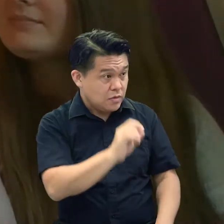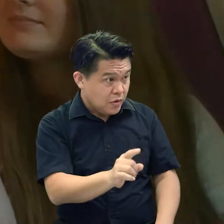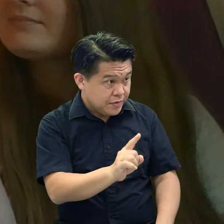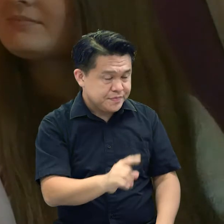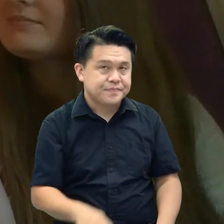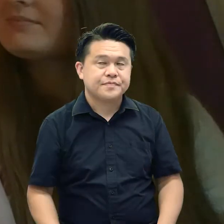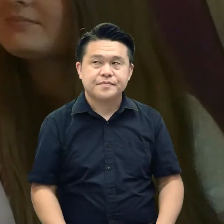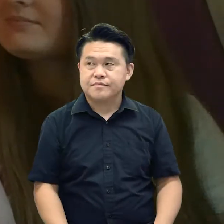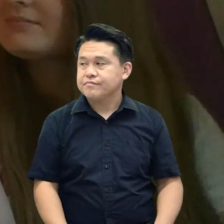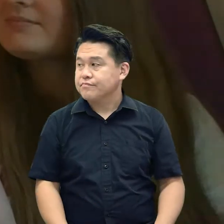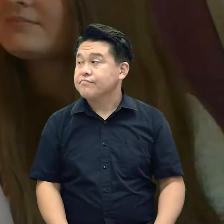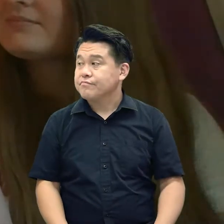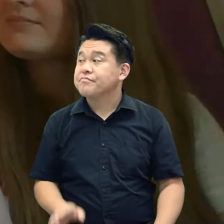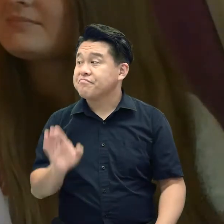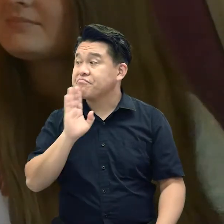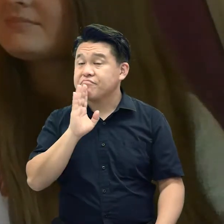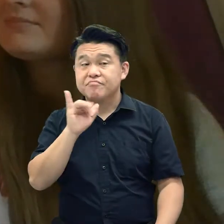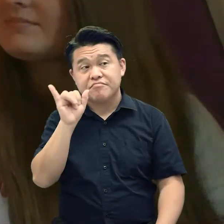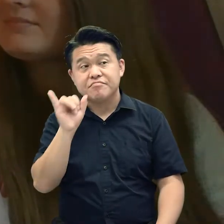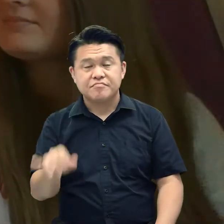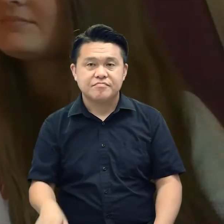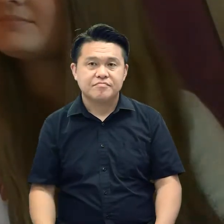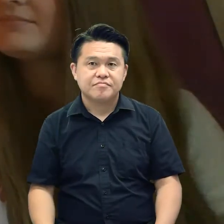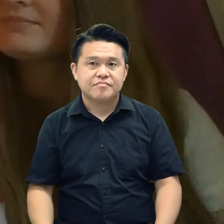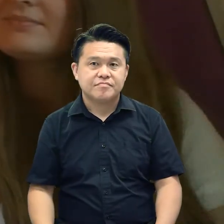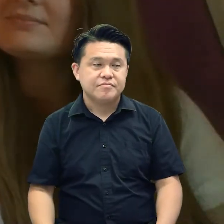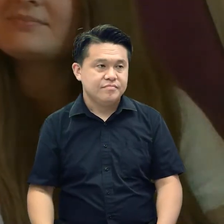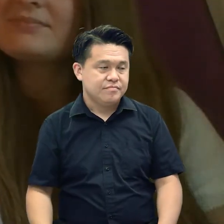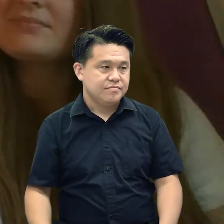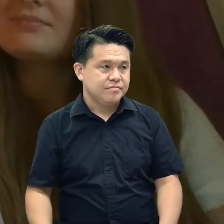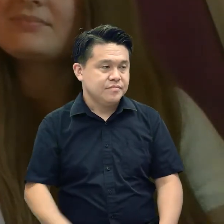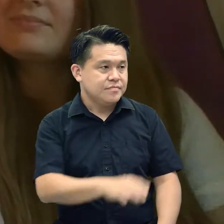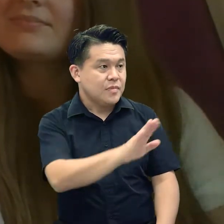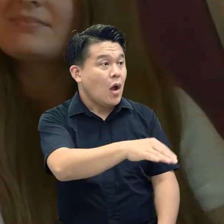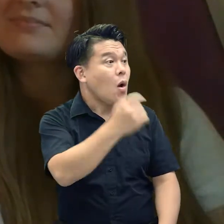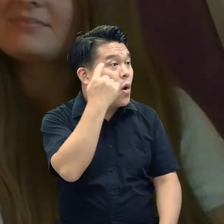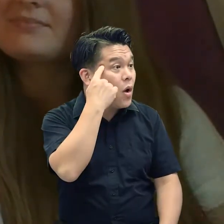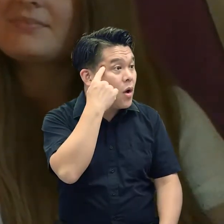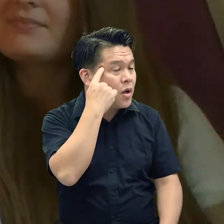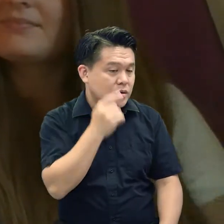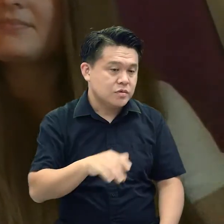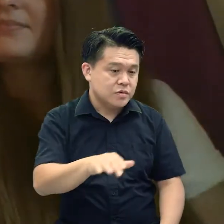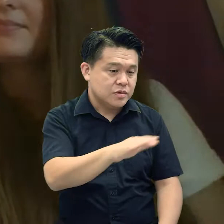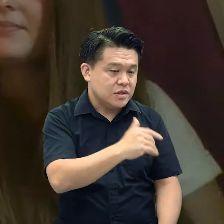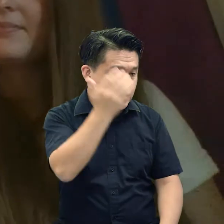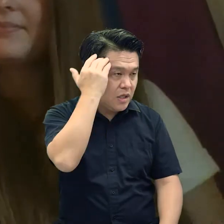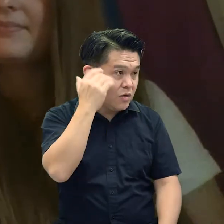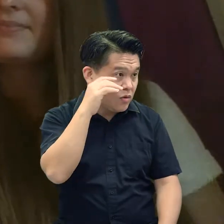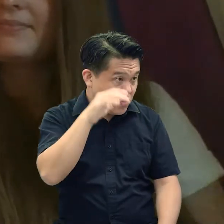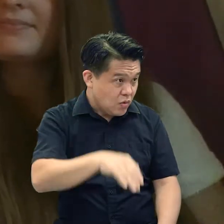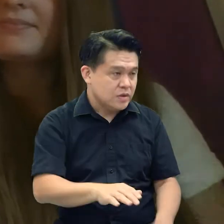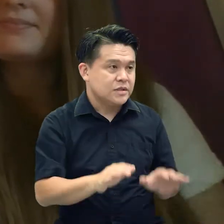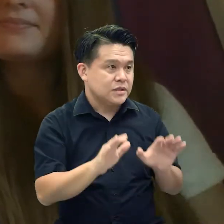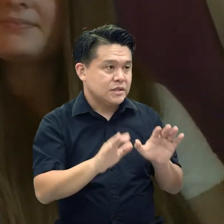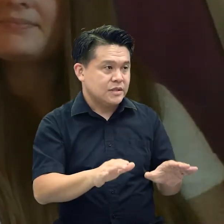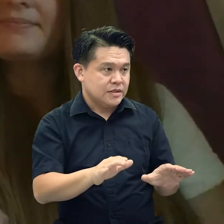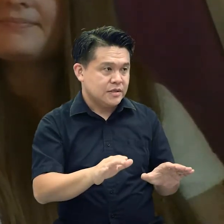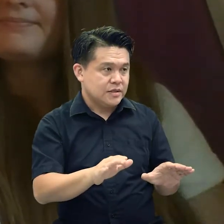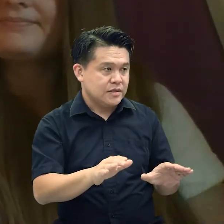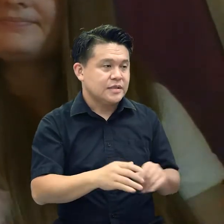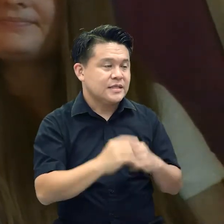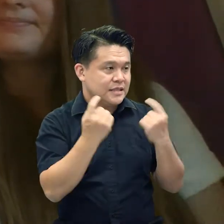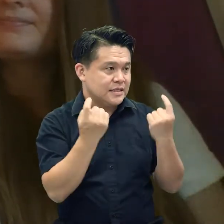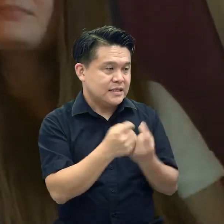because Korea is like, for us, it's the place where we could actually finally have that process